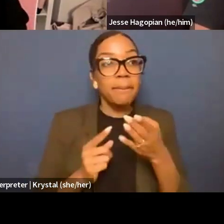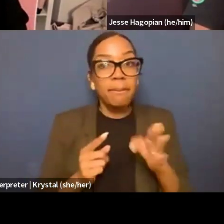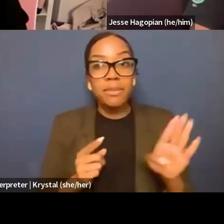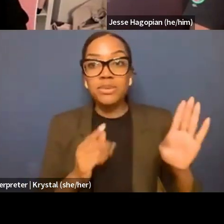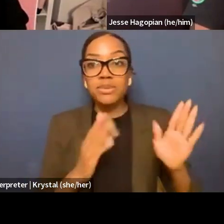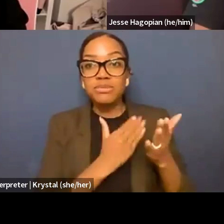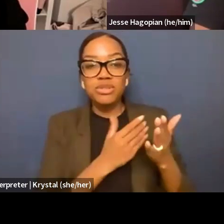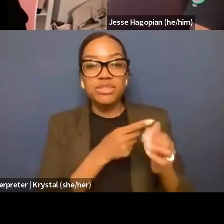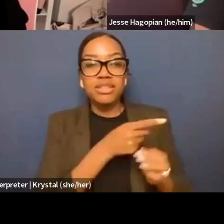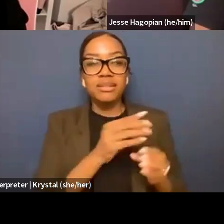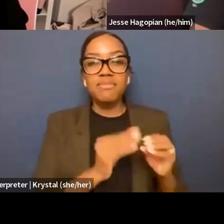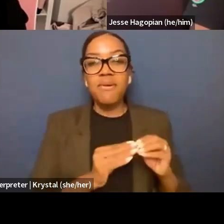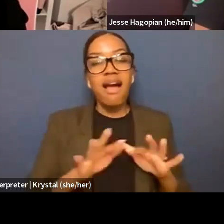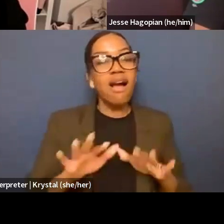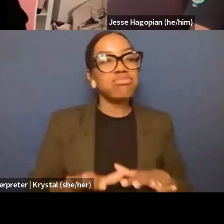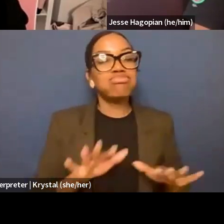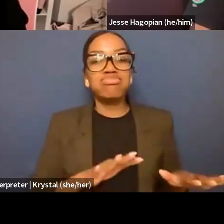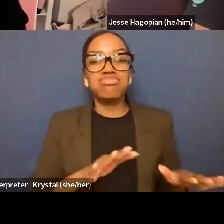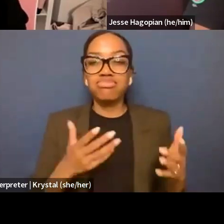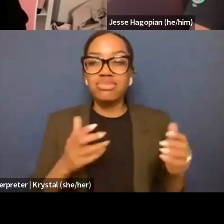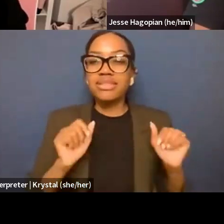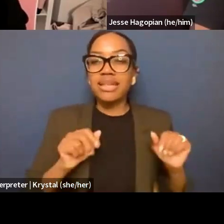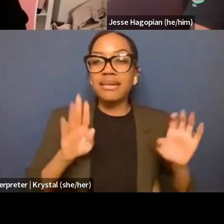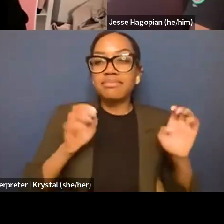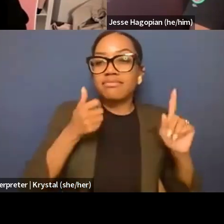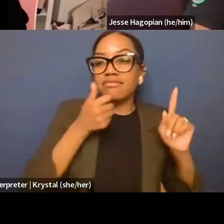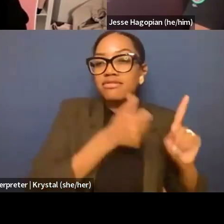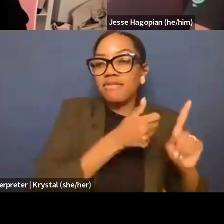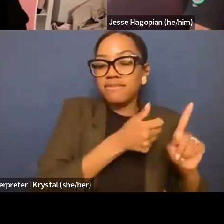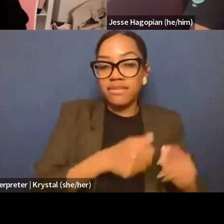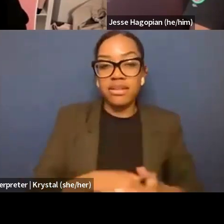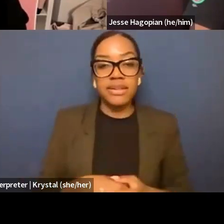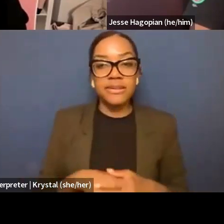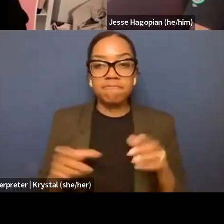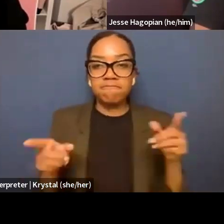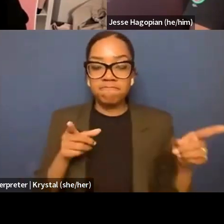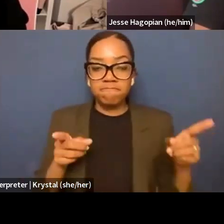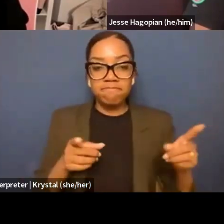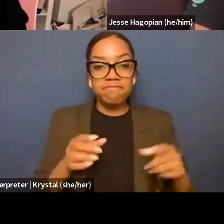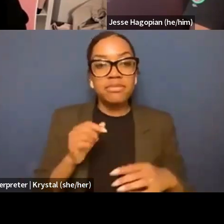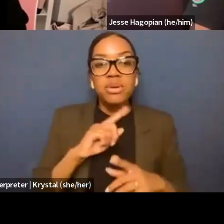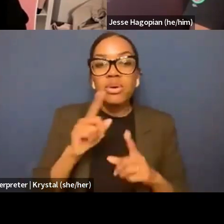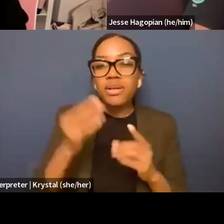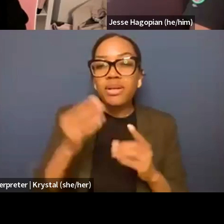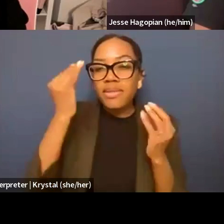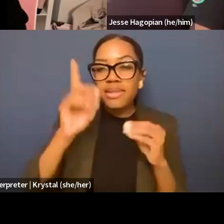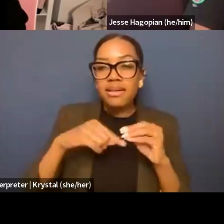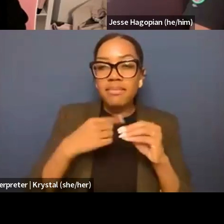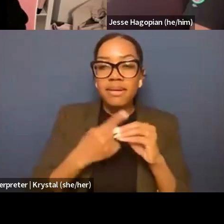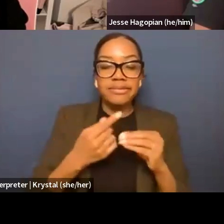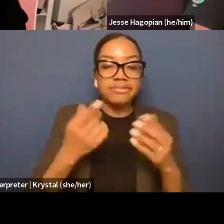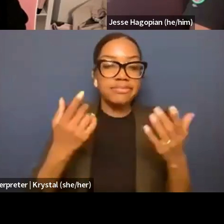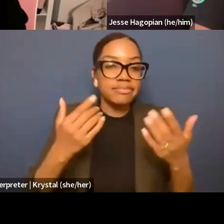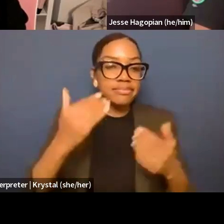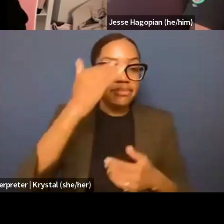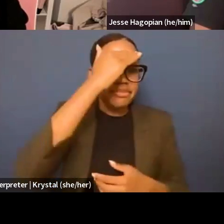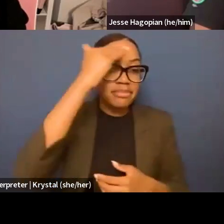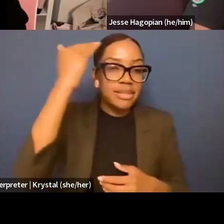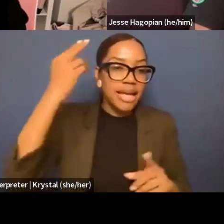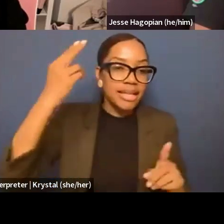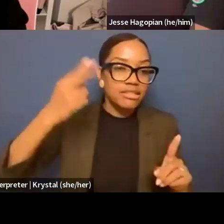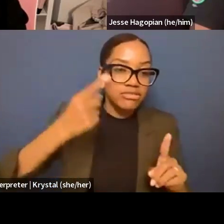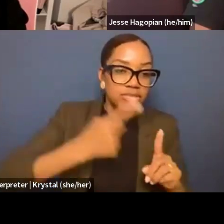at the pageantry associated with Black assemblies or Negro History Week is that there is this blend of, and often